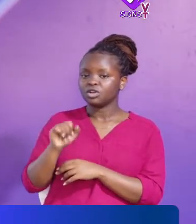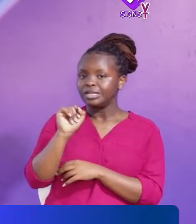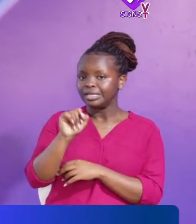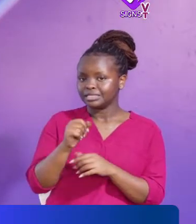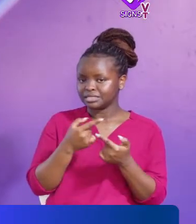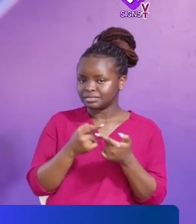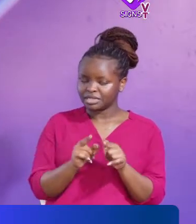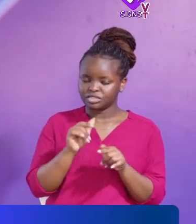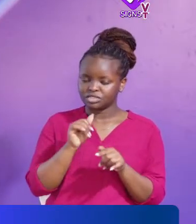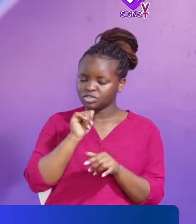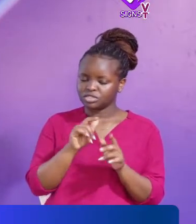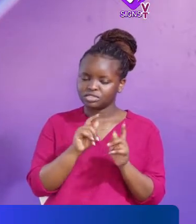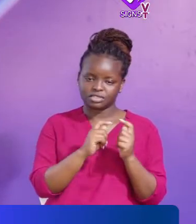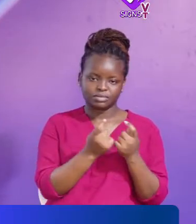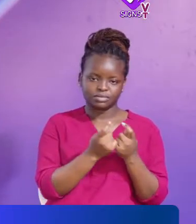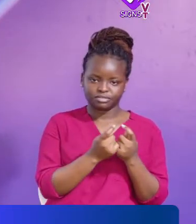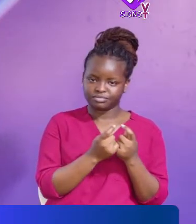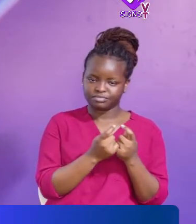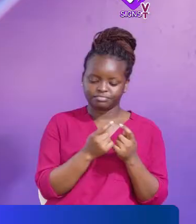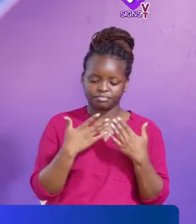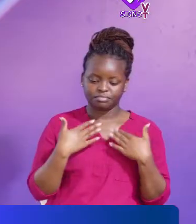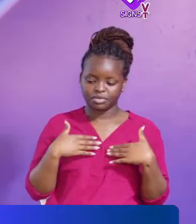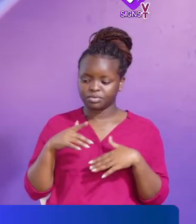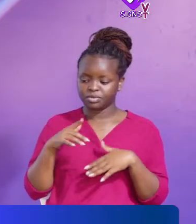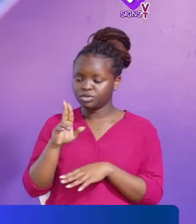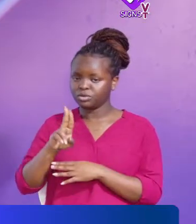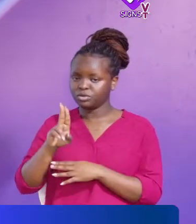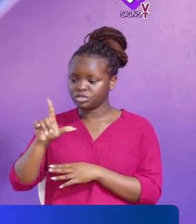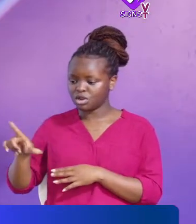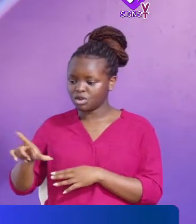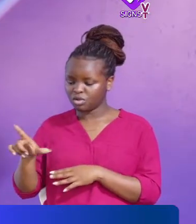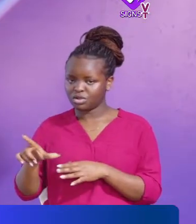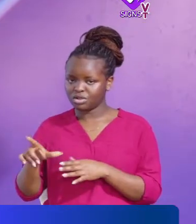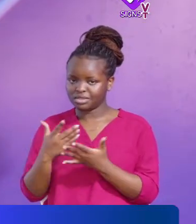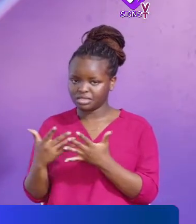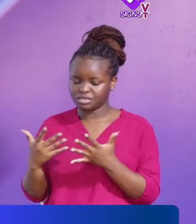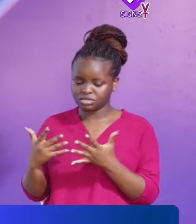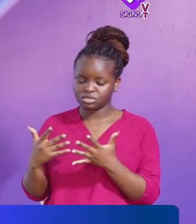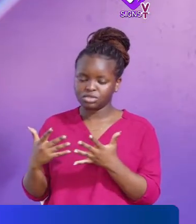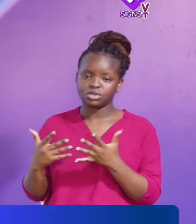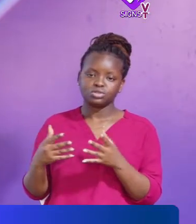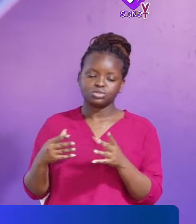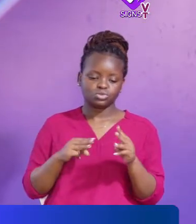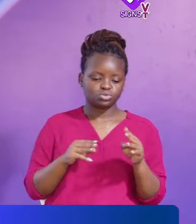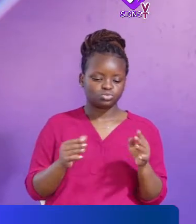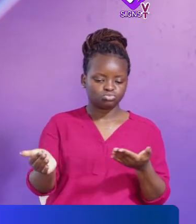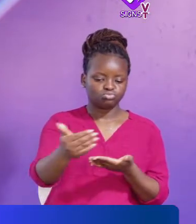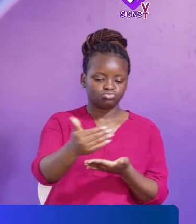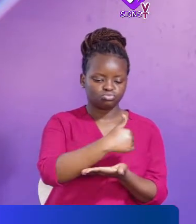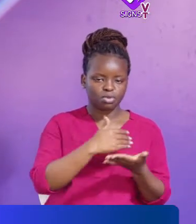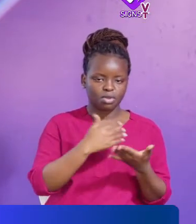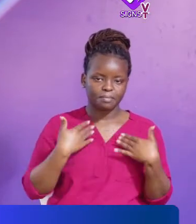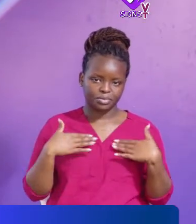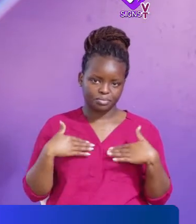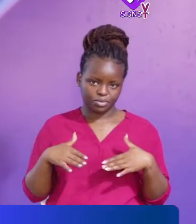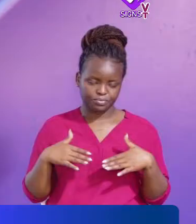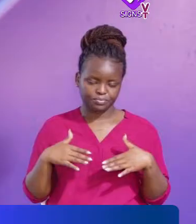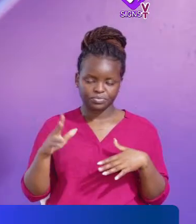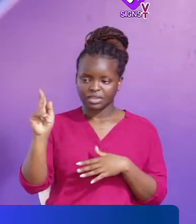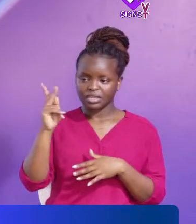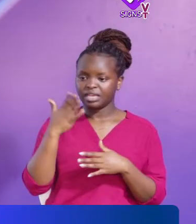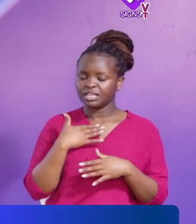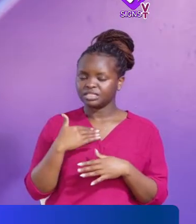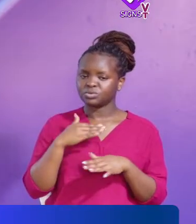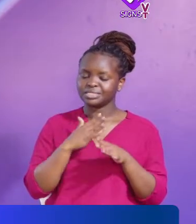tribal. People use local mechanism to mobilize, but does not mean Kenyans are tribal. Kenyans want something good for all